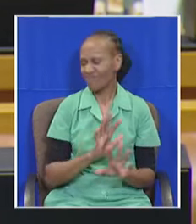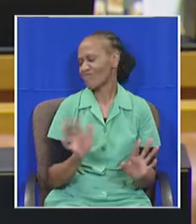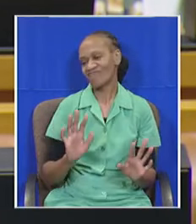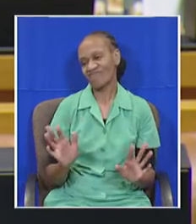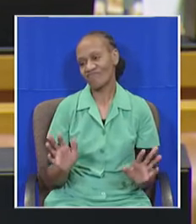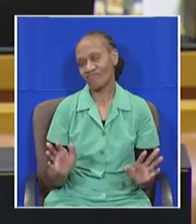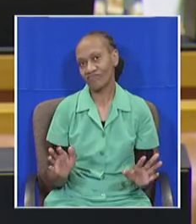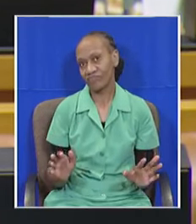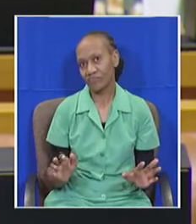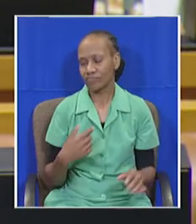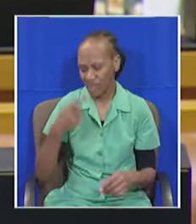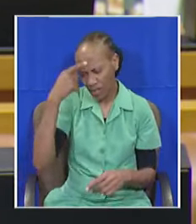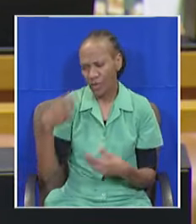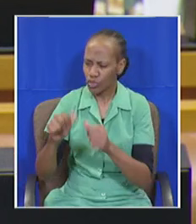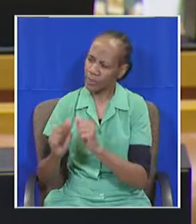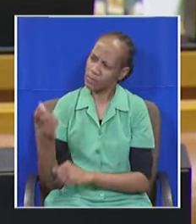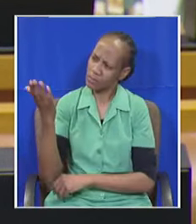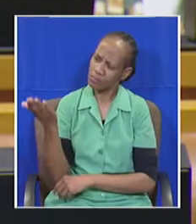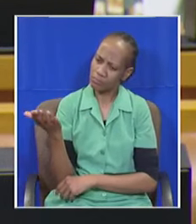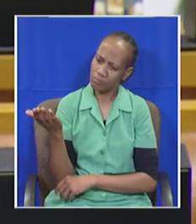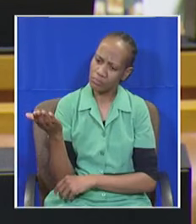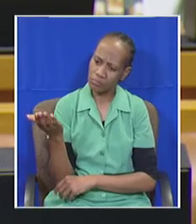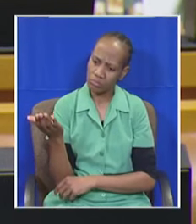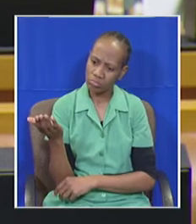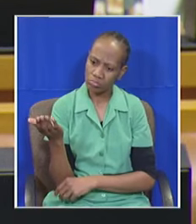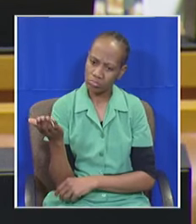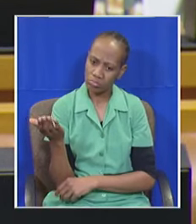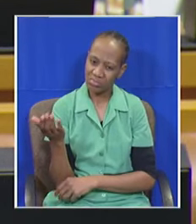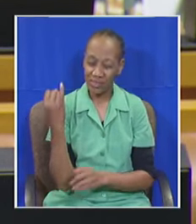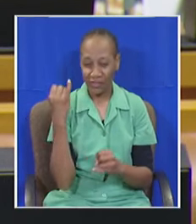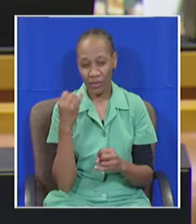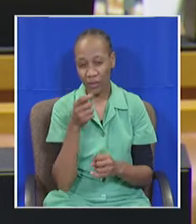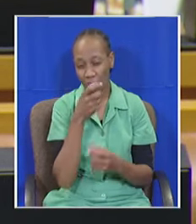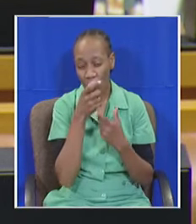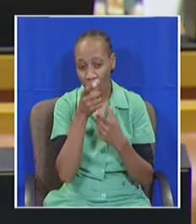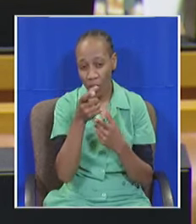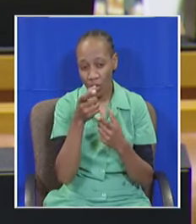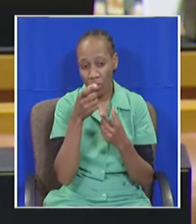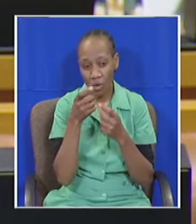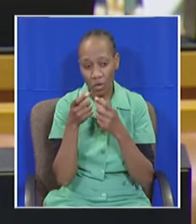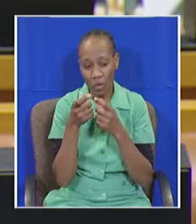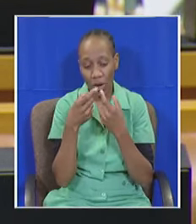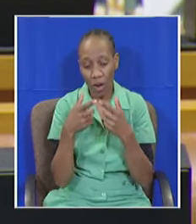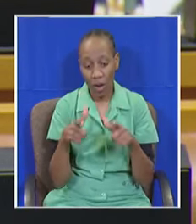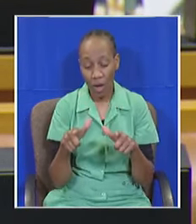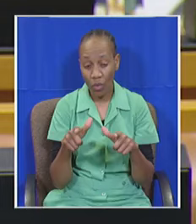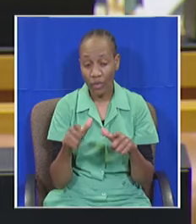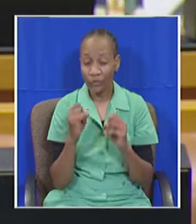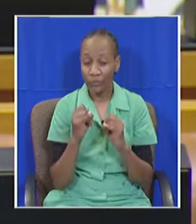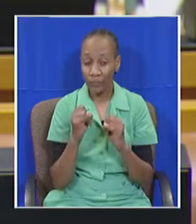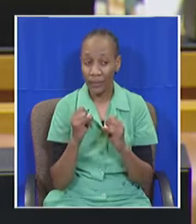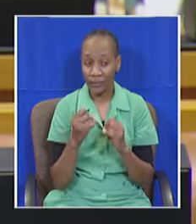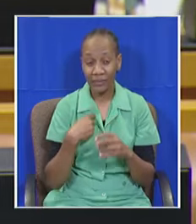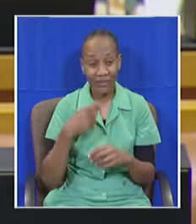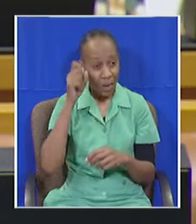I think that, Chairperson, these insults to senior citizens, whether I